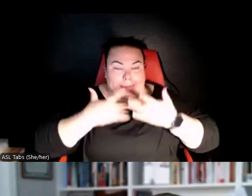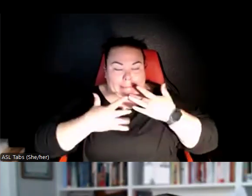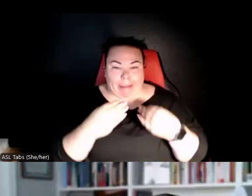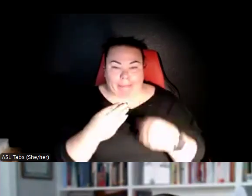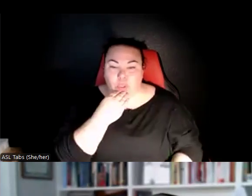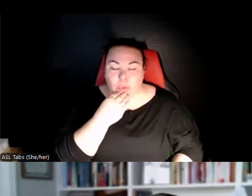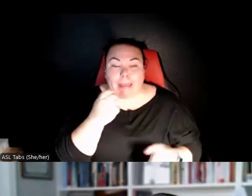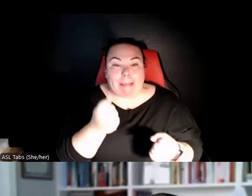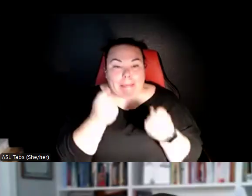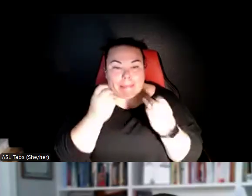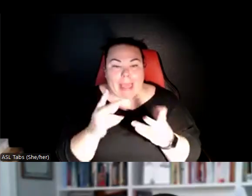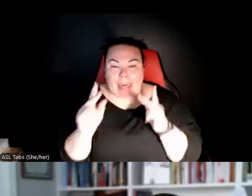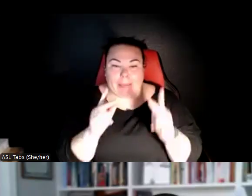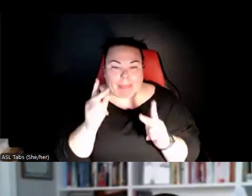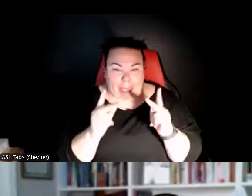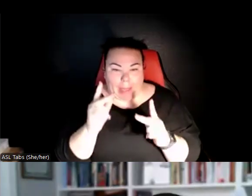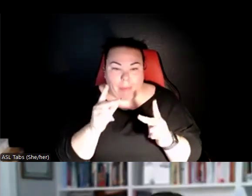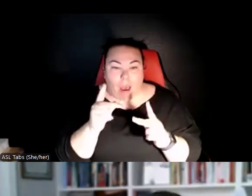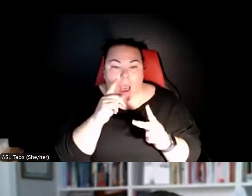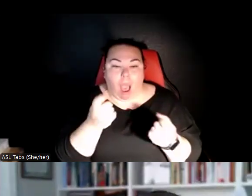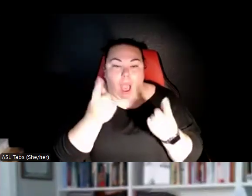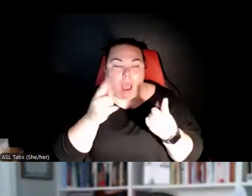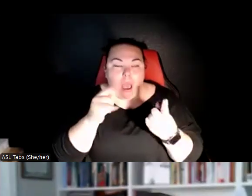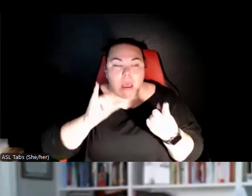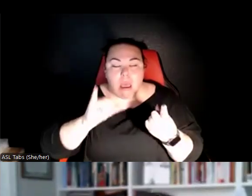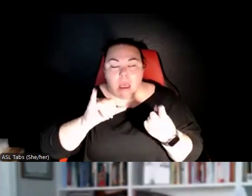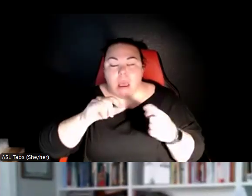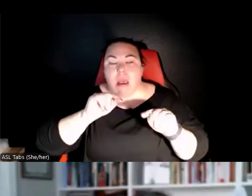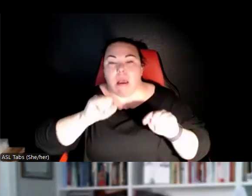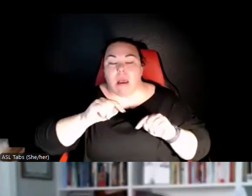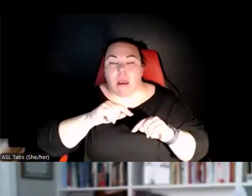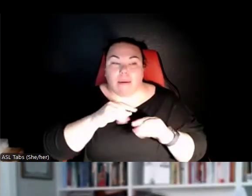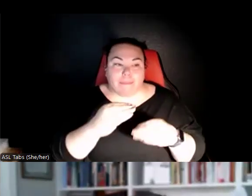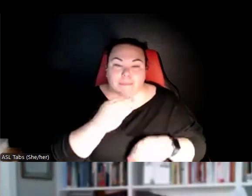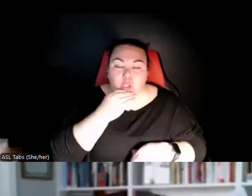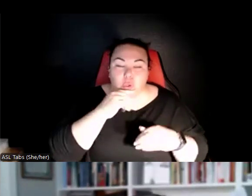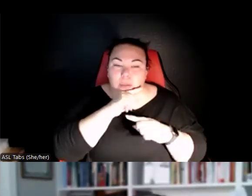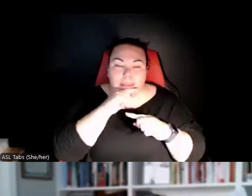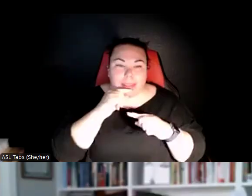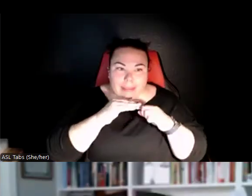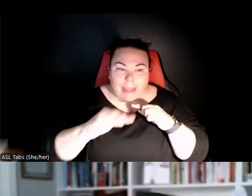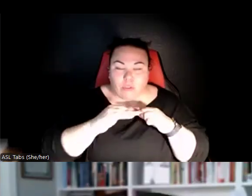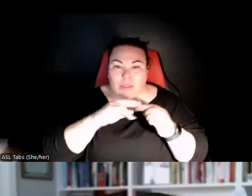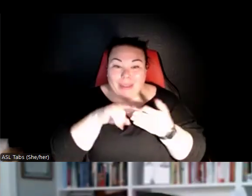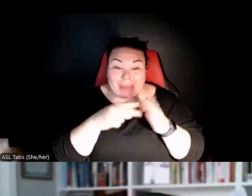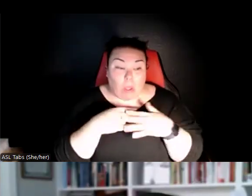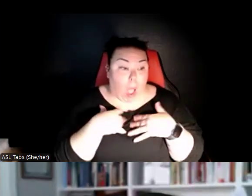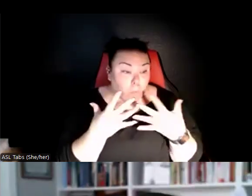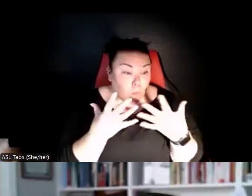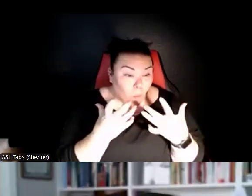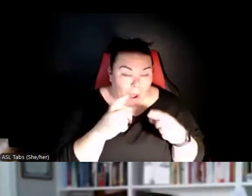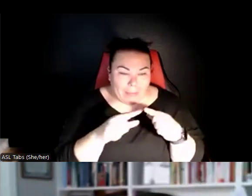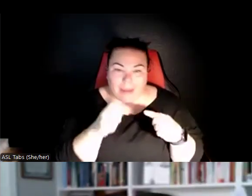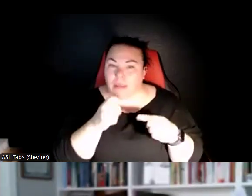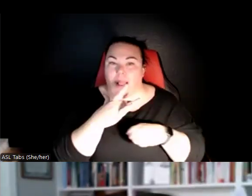understood what it's like to live in a food desert community where you need things, you want things, but they're not necessarily there, right? Mm-hmm. Um,